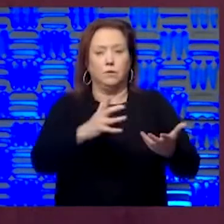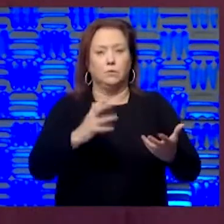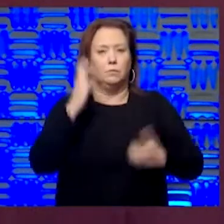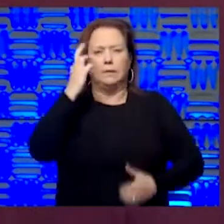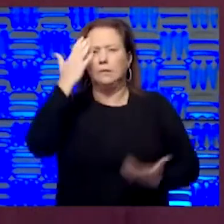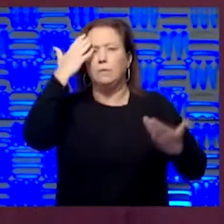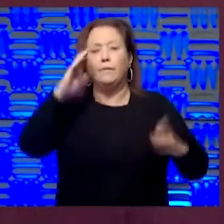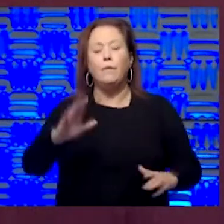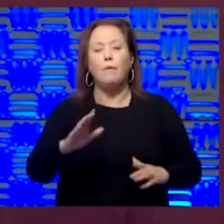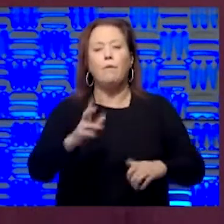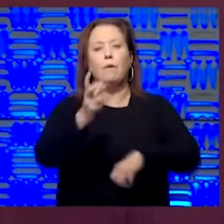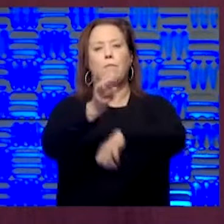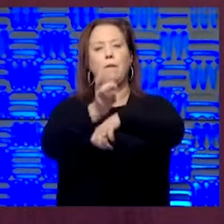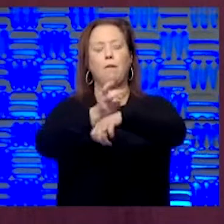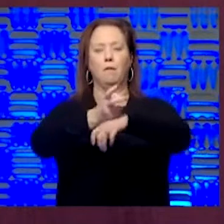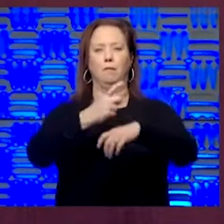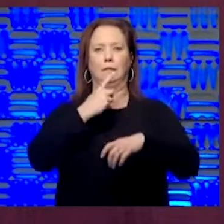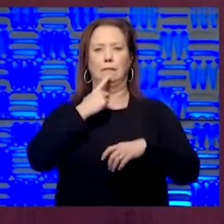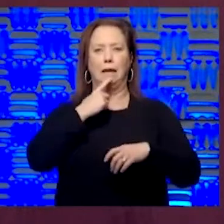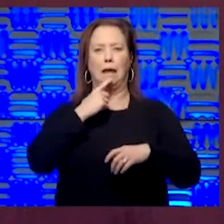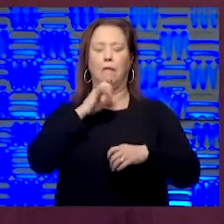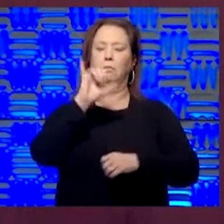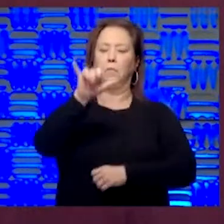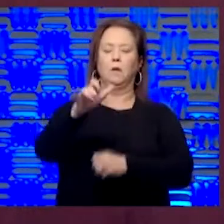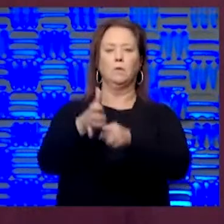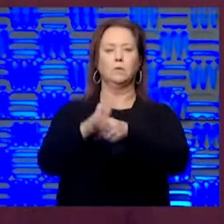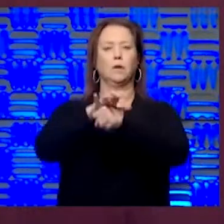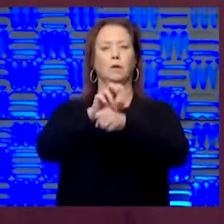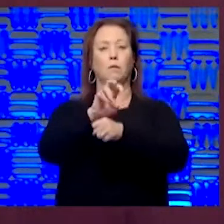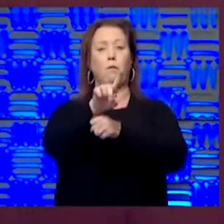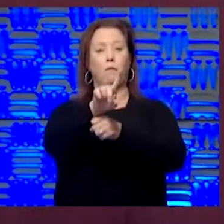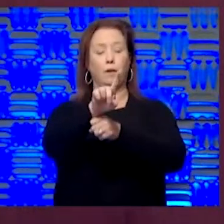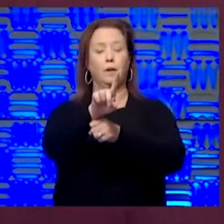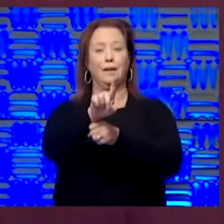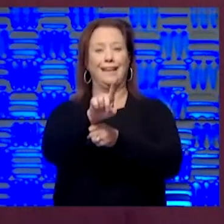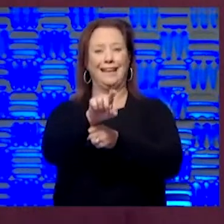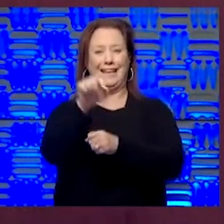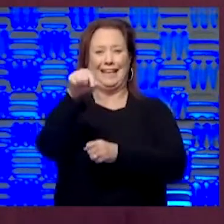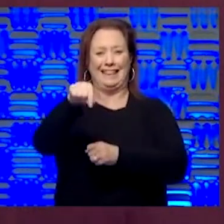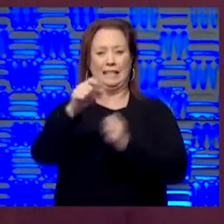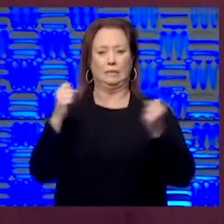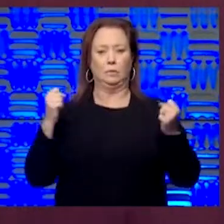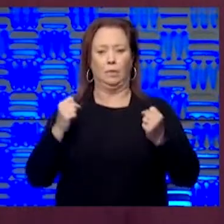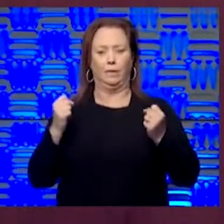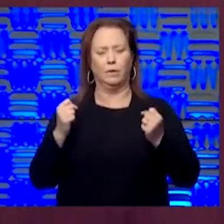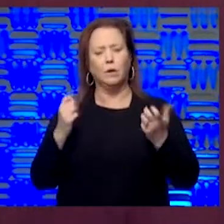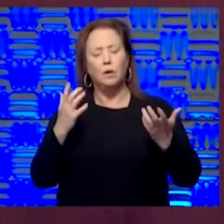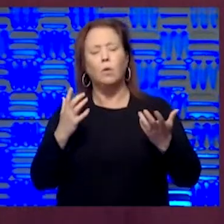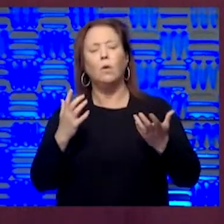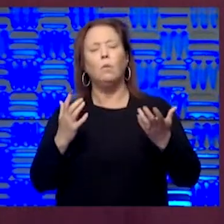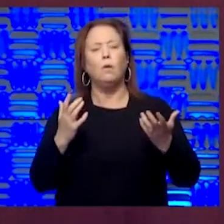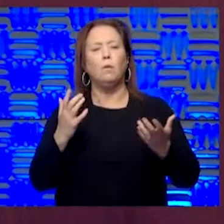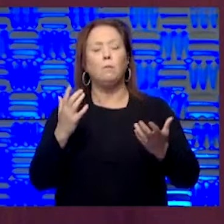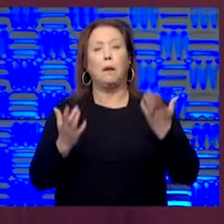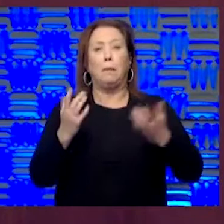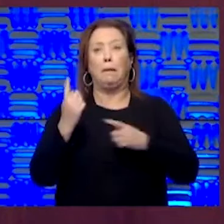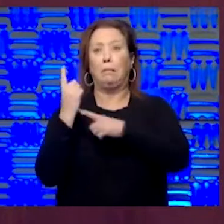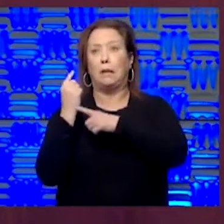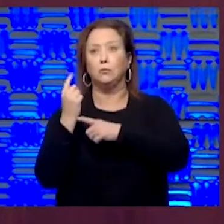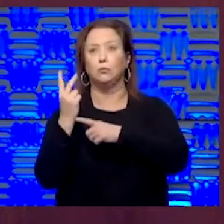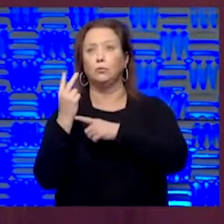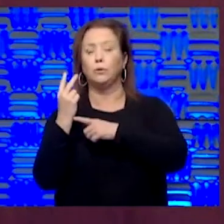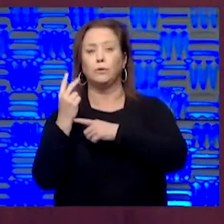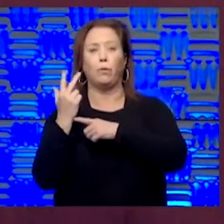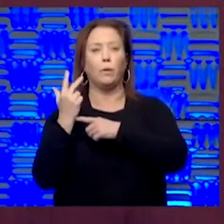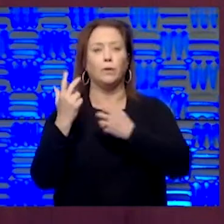would be difficult to ascribe to coronavirus this winter and not, well, what about last winter or the winter before that, or